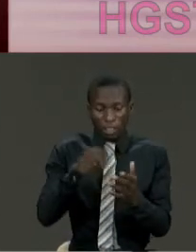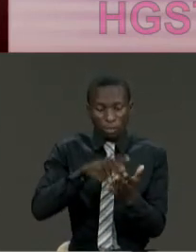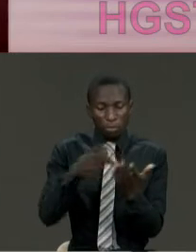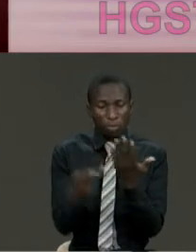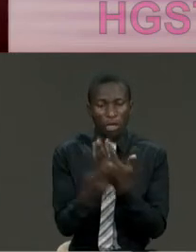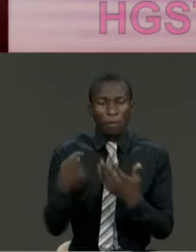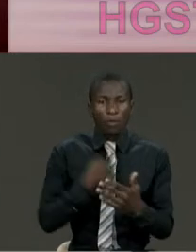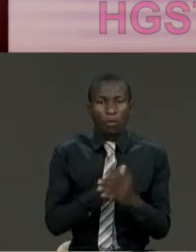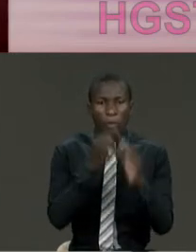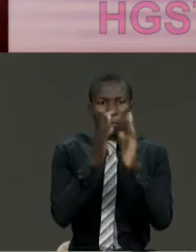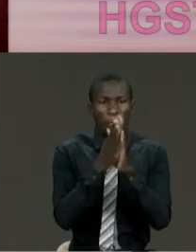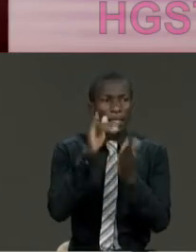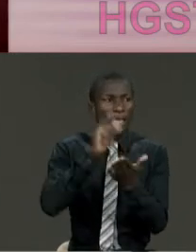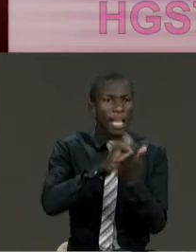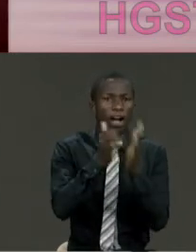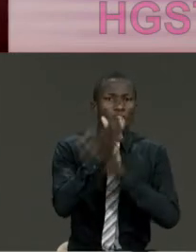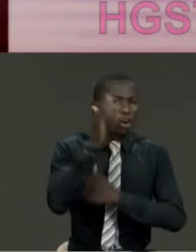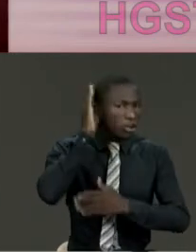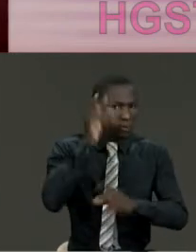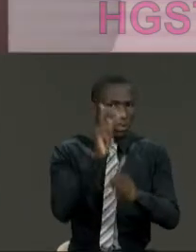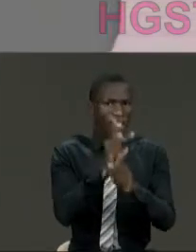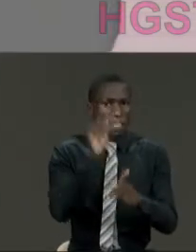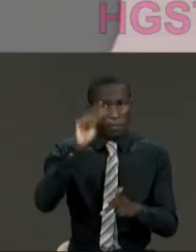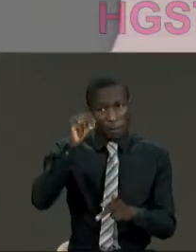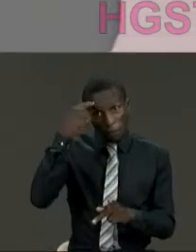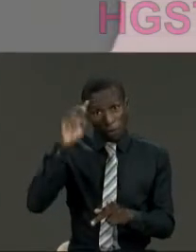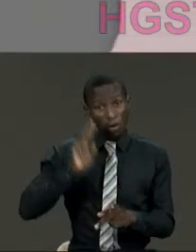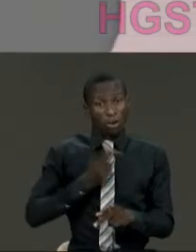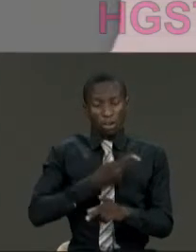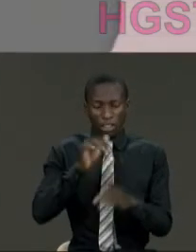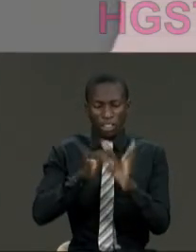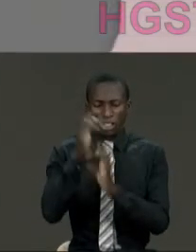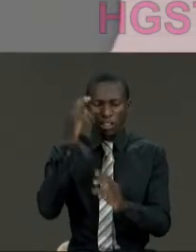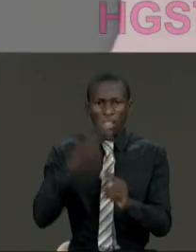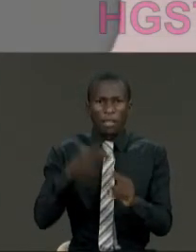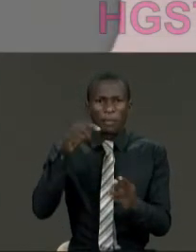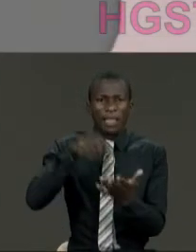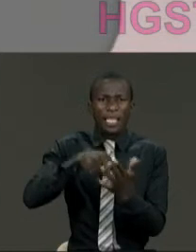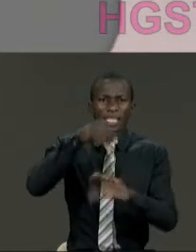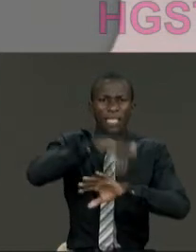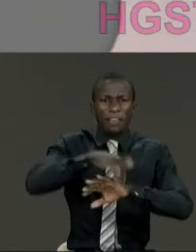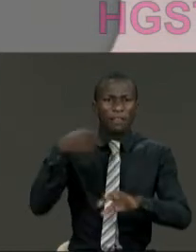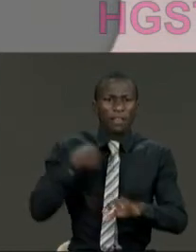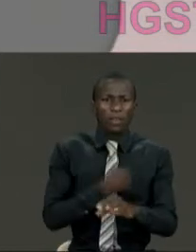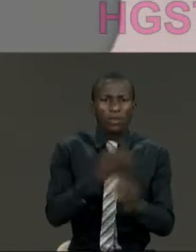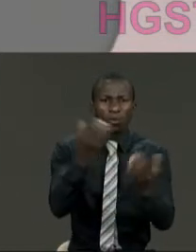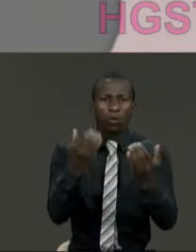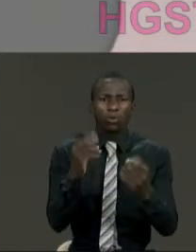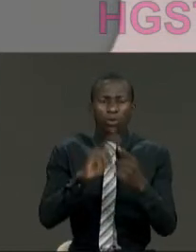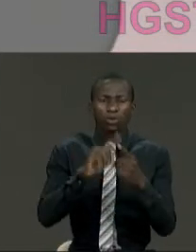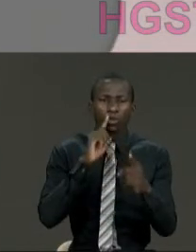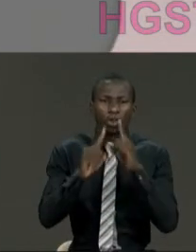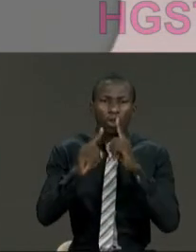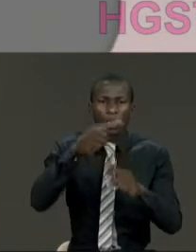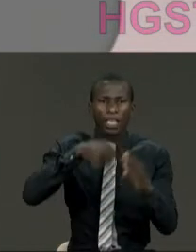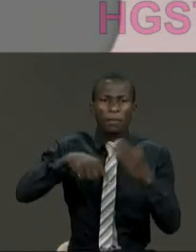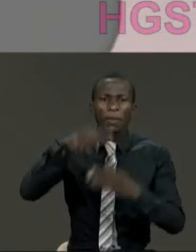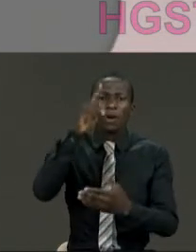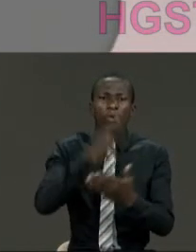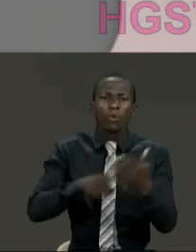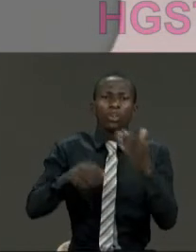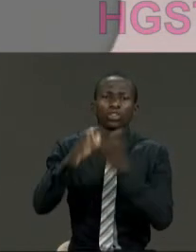God will keep him for us in Jesus' name. Tonight, or this evening, we want to talk about what God